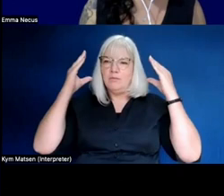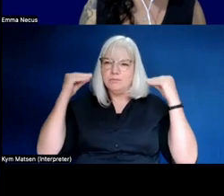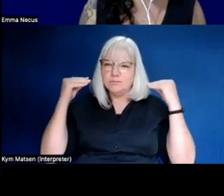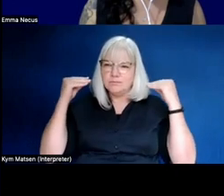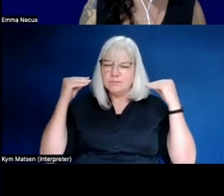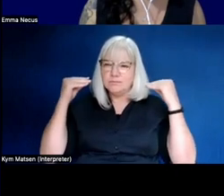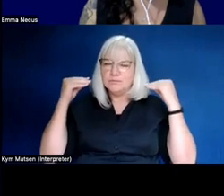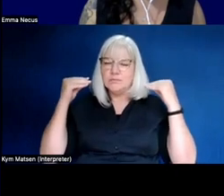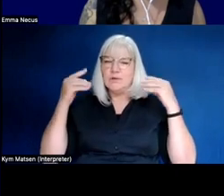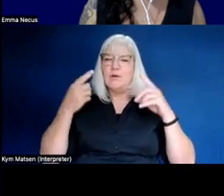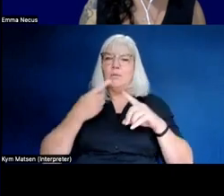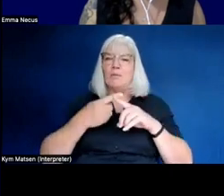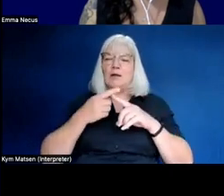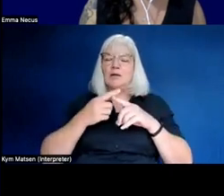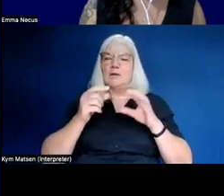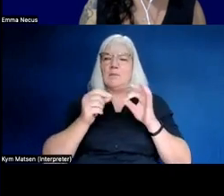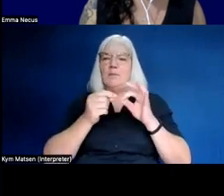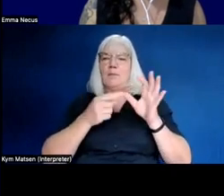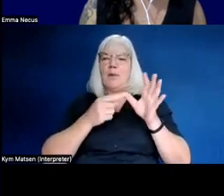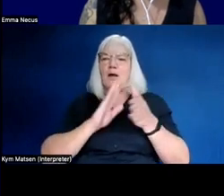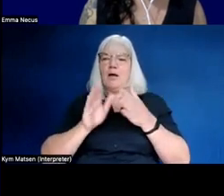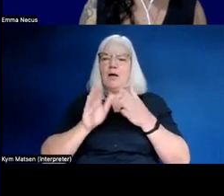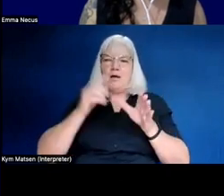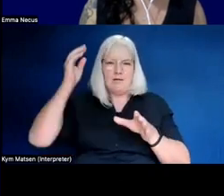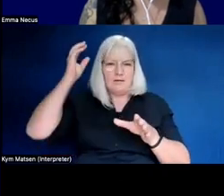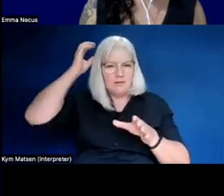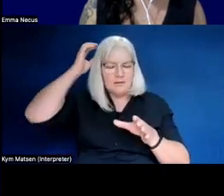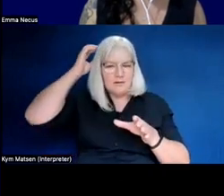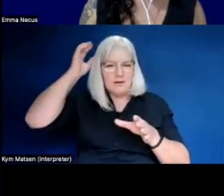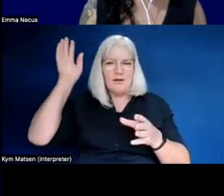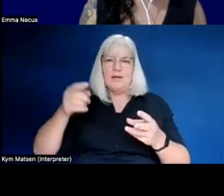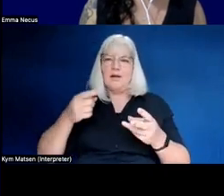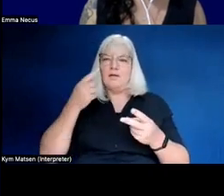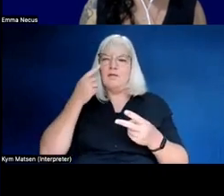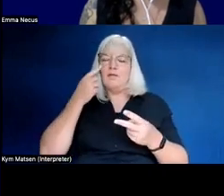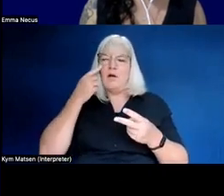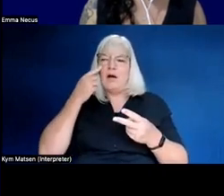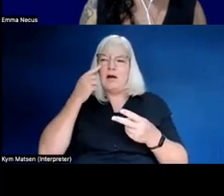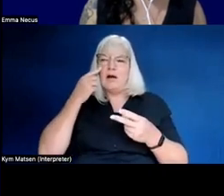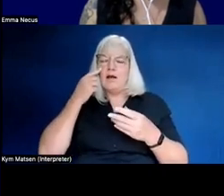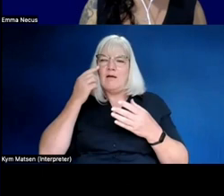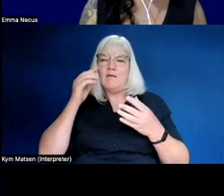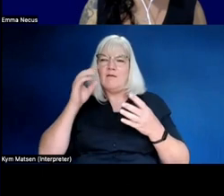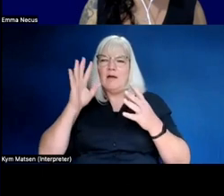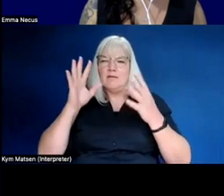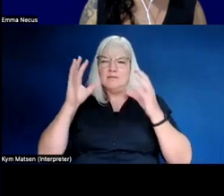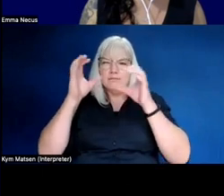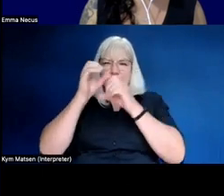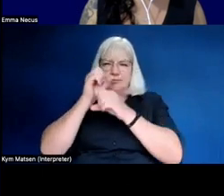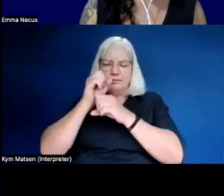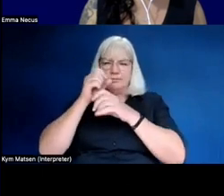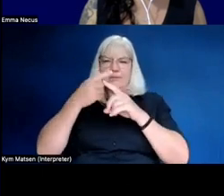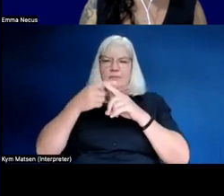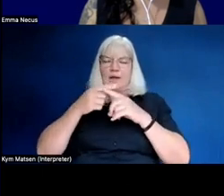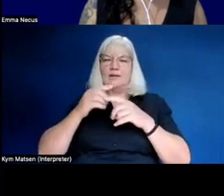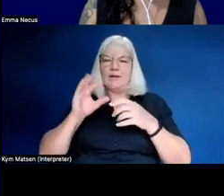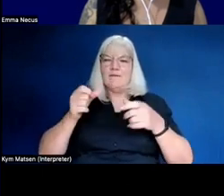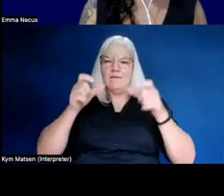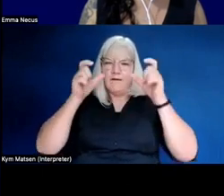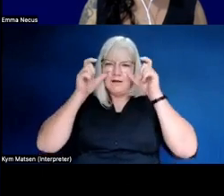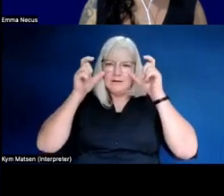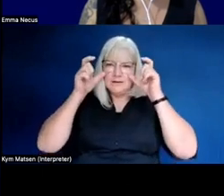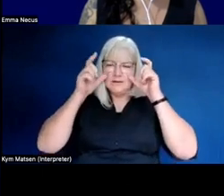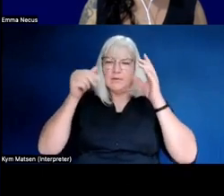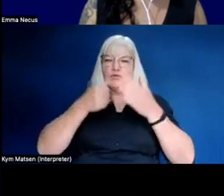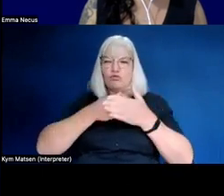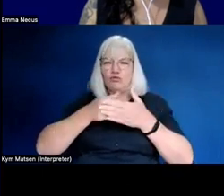covering the right iris. And she has corrective glasses and ongoing ophthalmology review. We'll